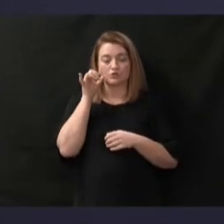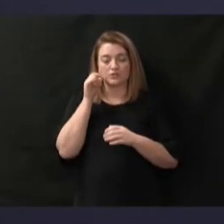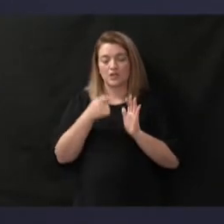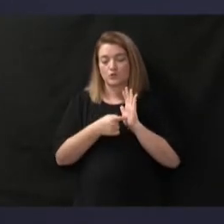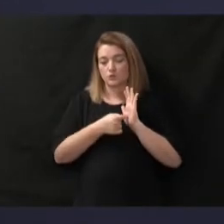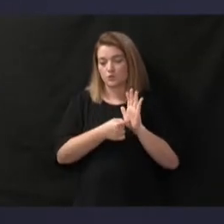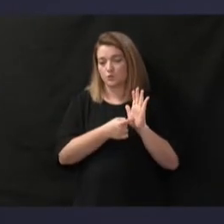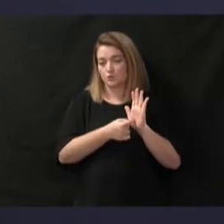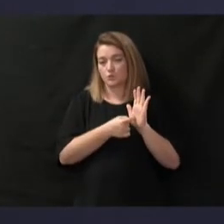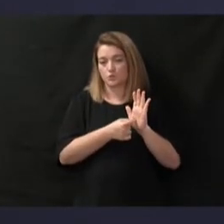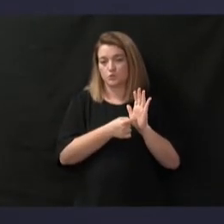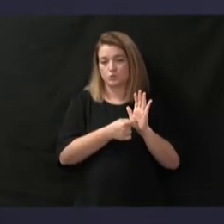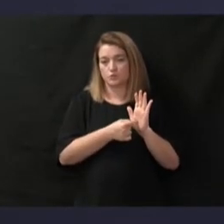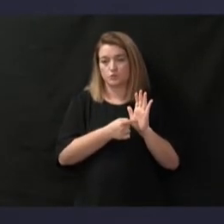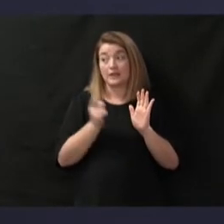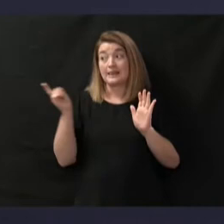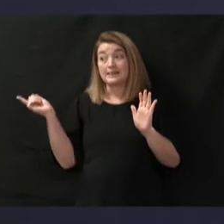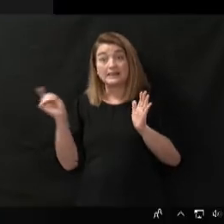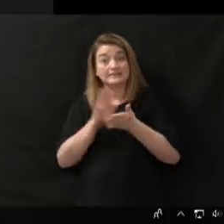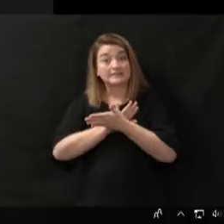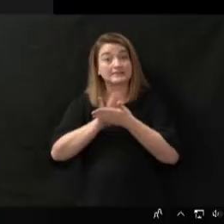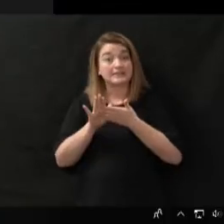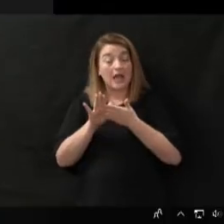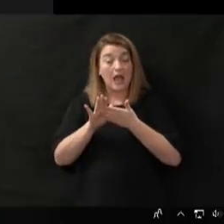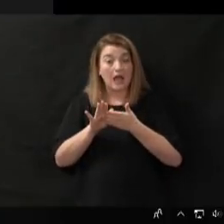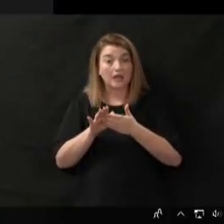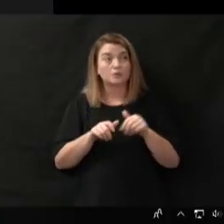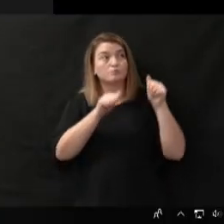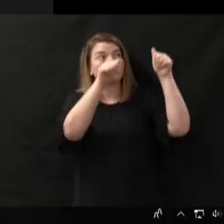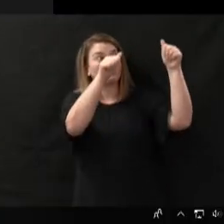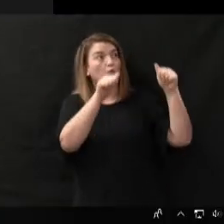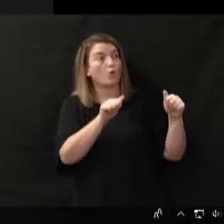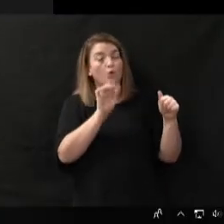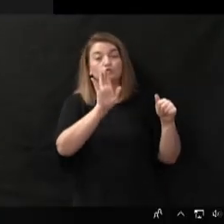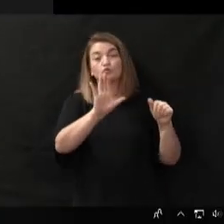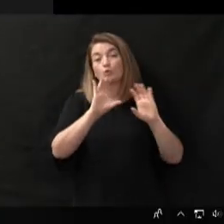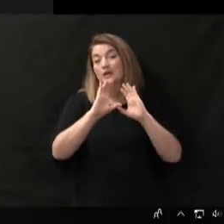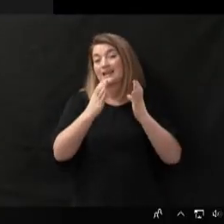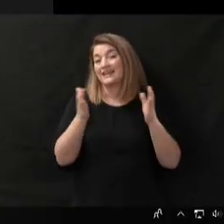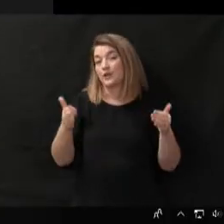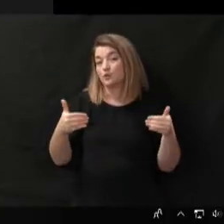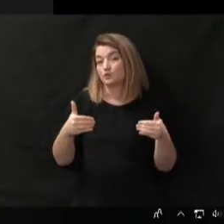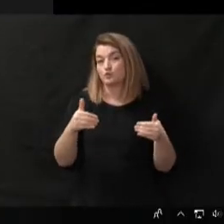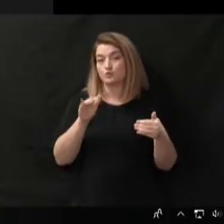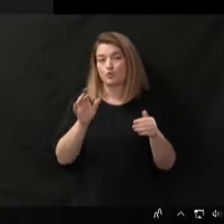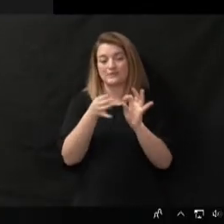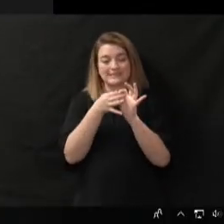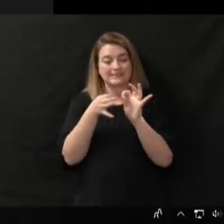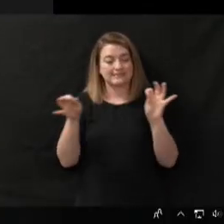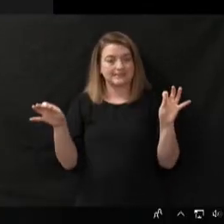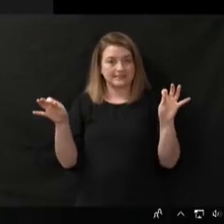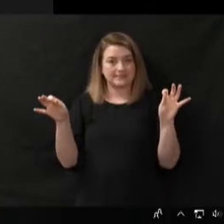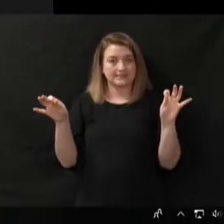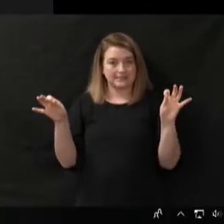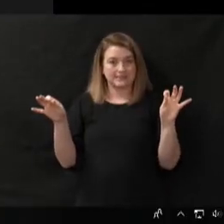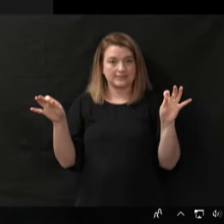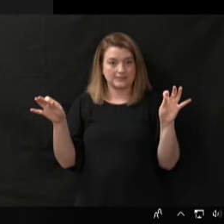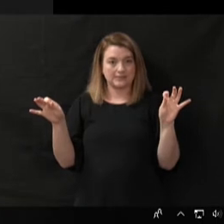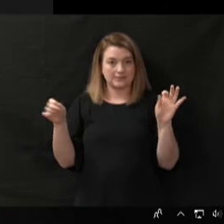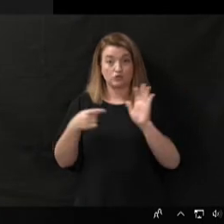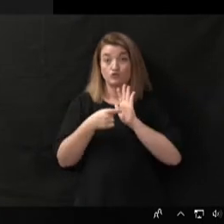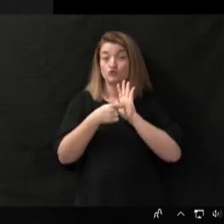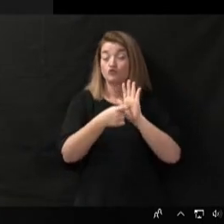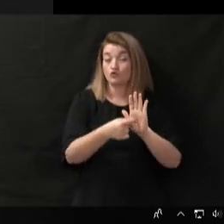you know, this is a nice thing to put up in the classroom, your sentence strip. This helps them remember there's a capital